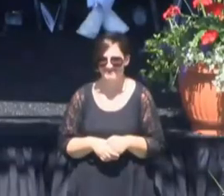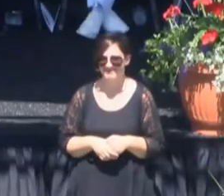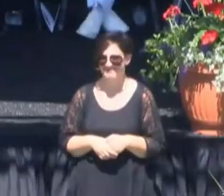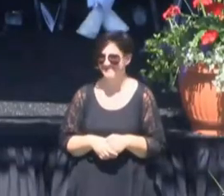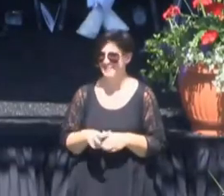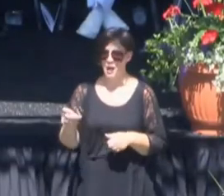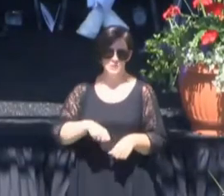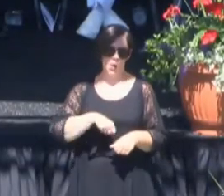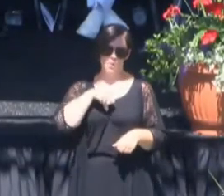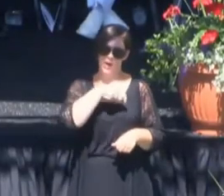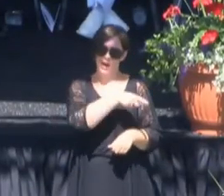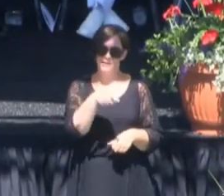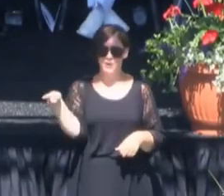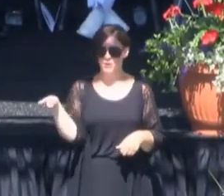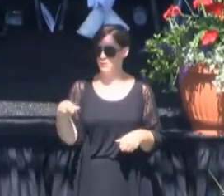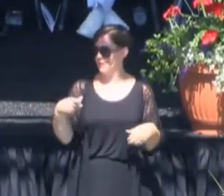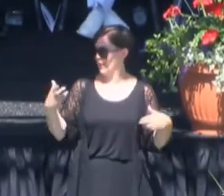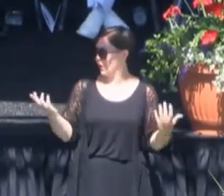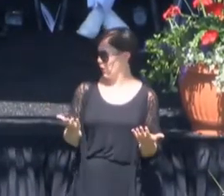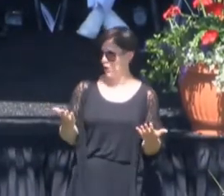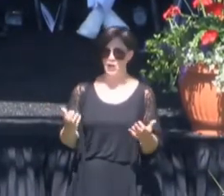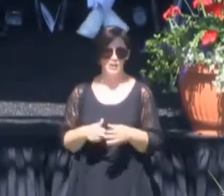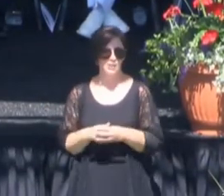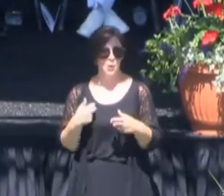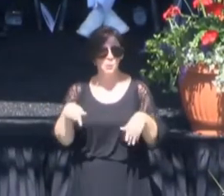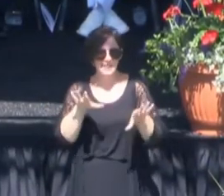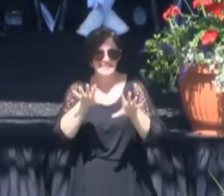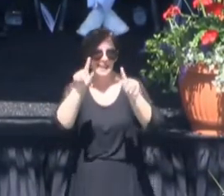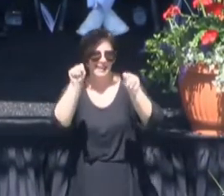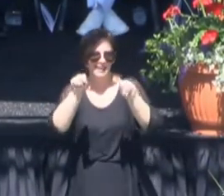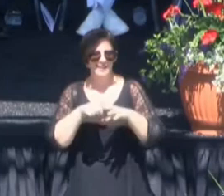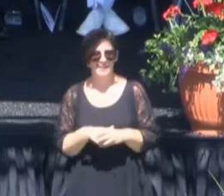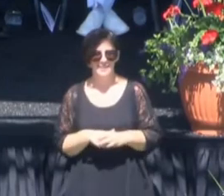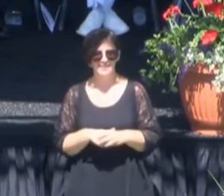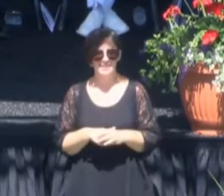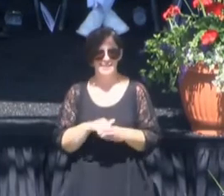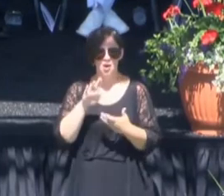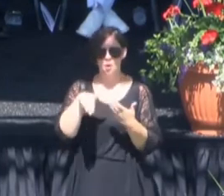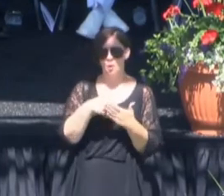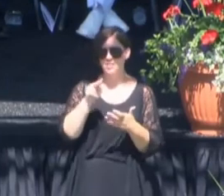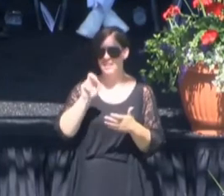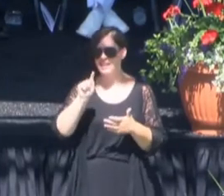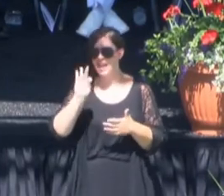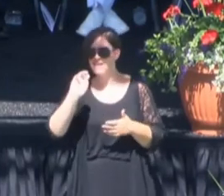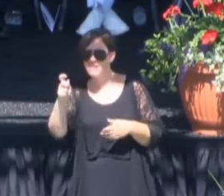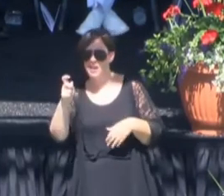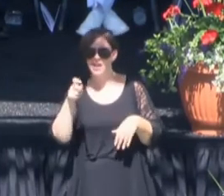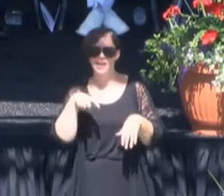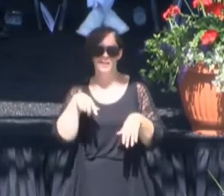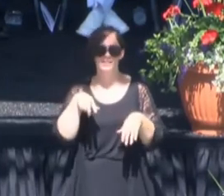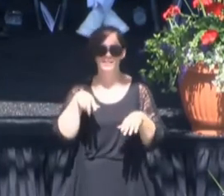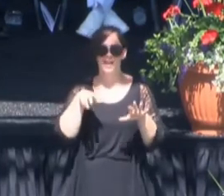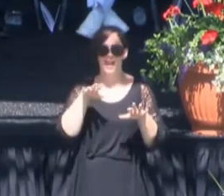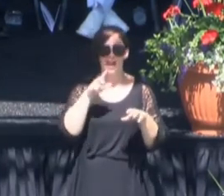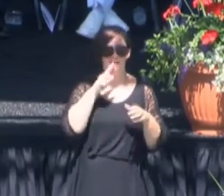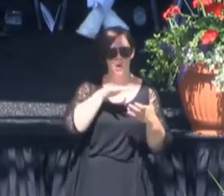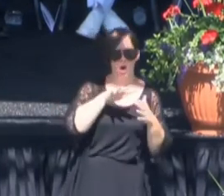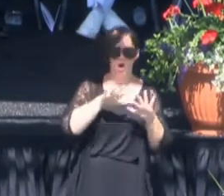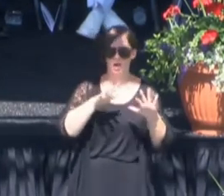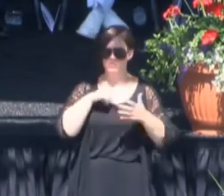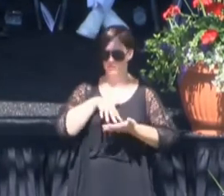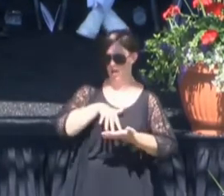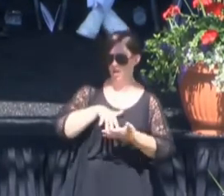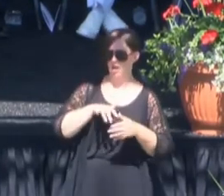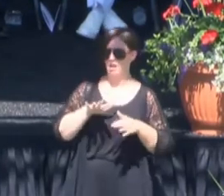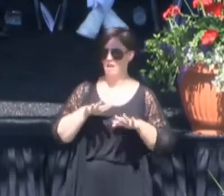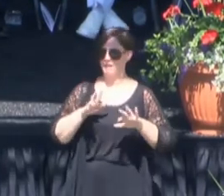I'm so proud of you guys. Here we are. We did it. All the Netflix binging and studying and